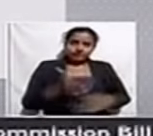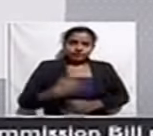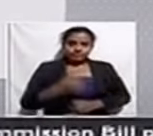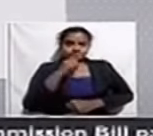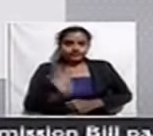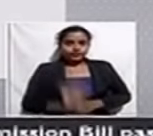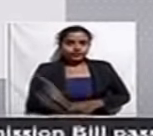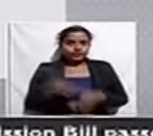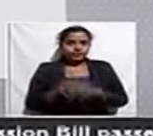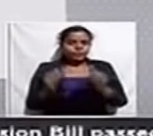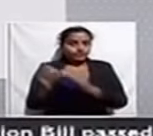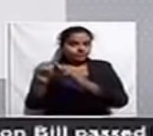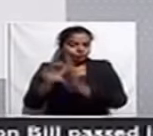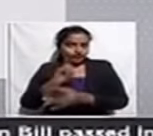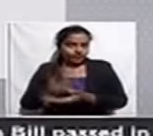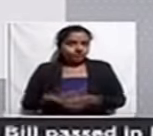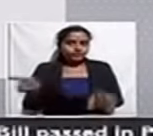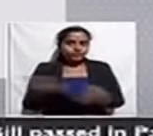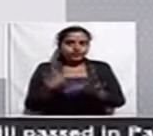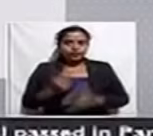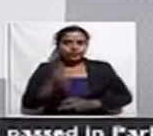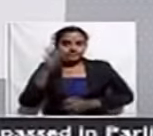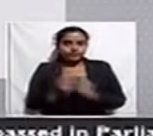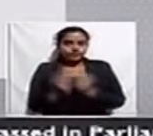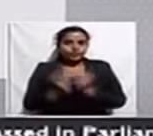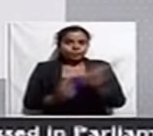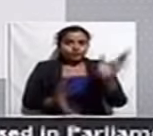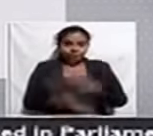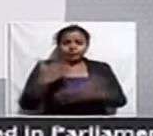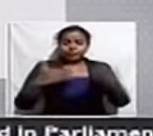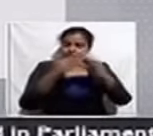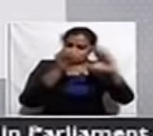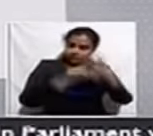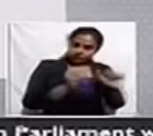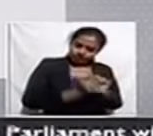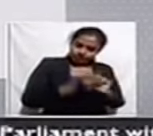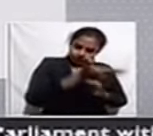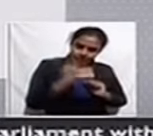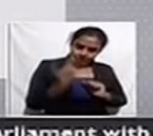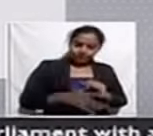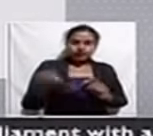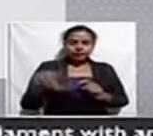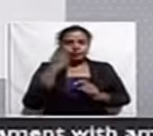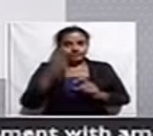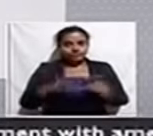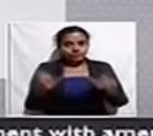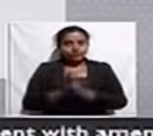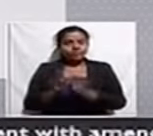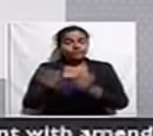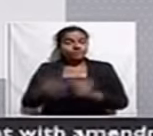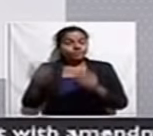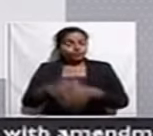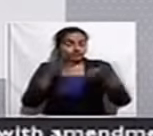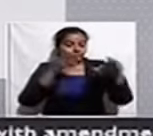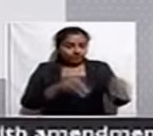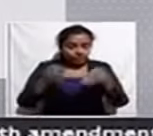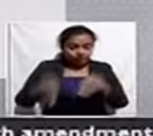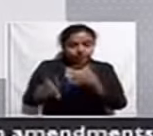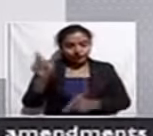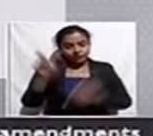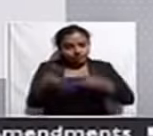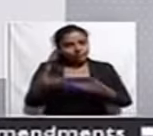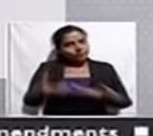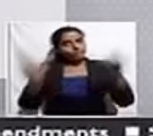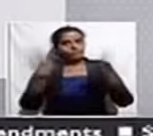may allow its employees to work from home. A person can leave home only for health needs or for any other emergency, or to purchase